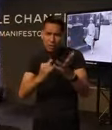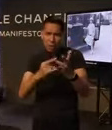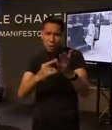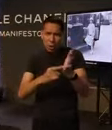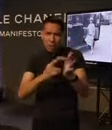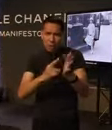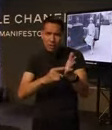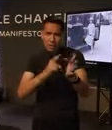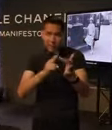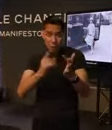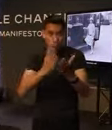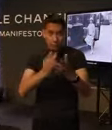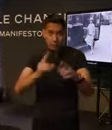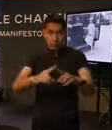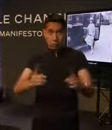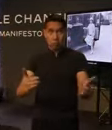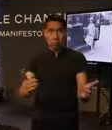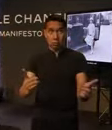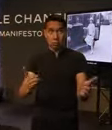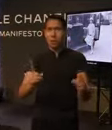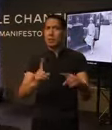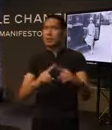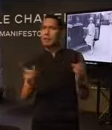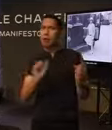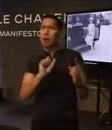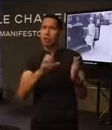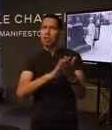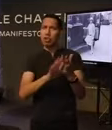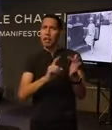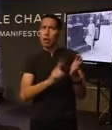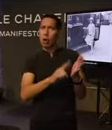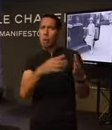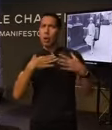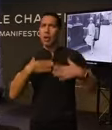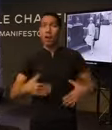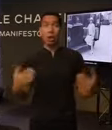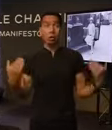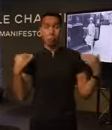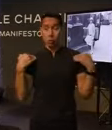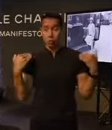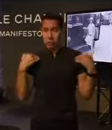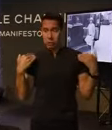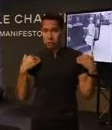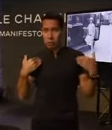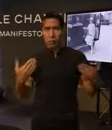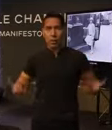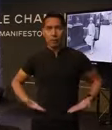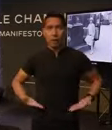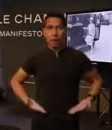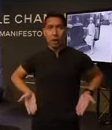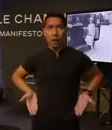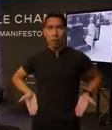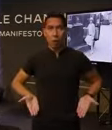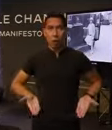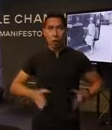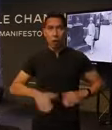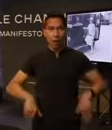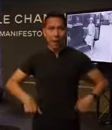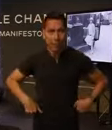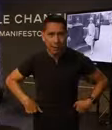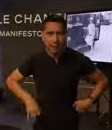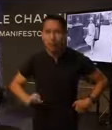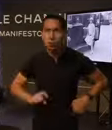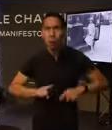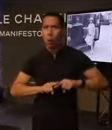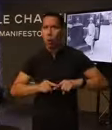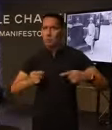reflective of Chanel's own body, that the shoulders, the hips are forward rather than back. So it's like this